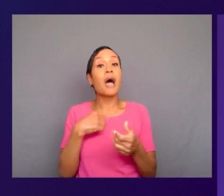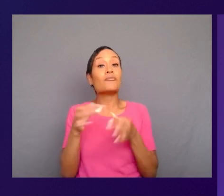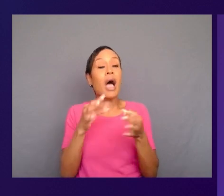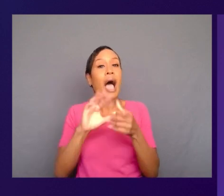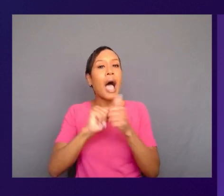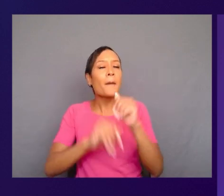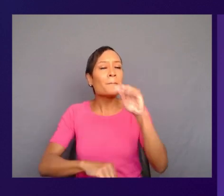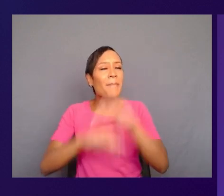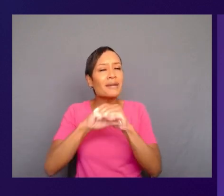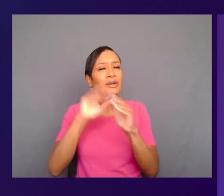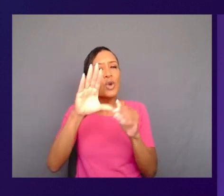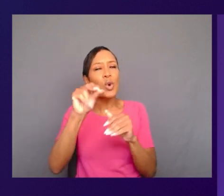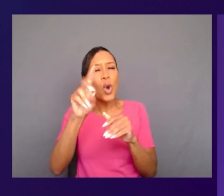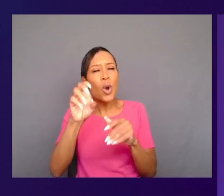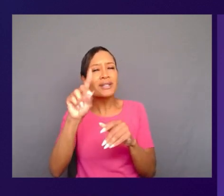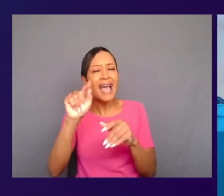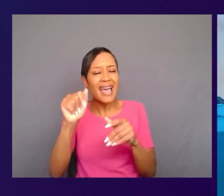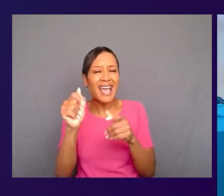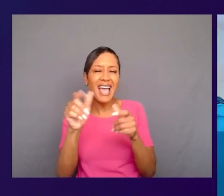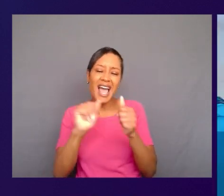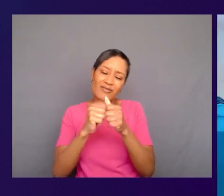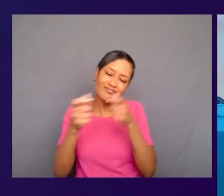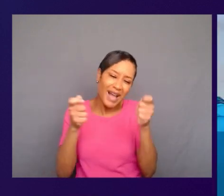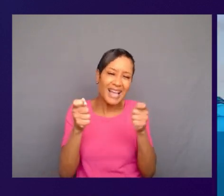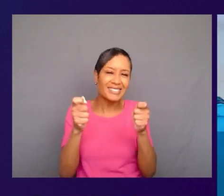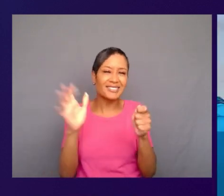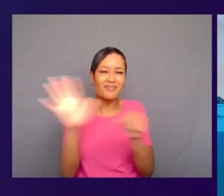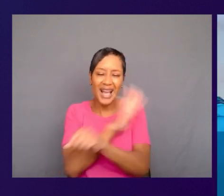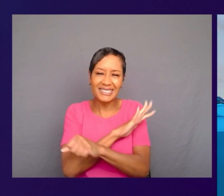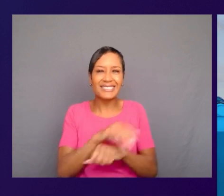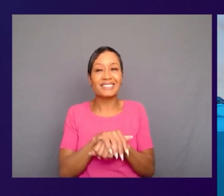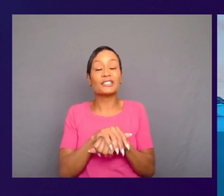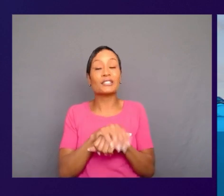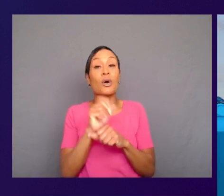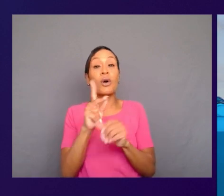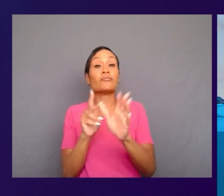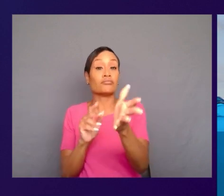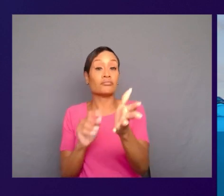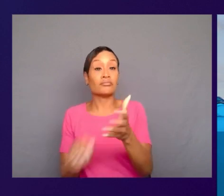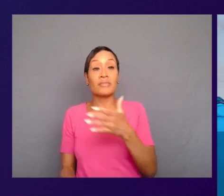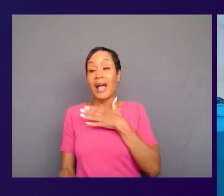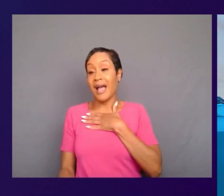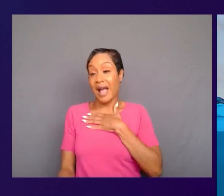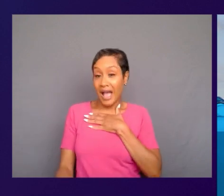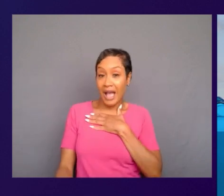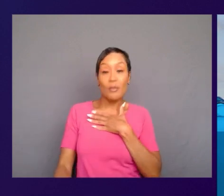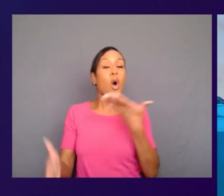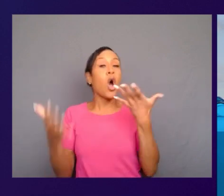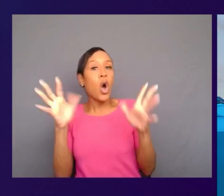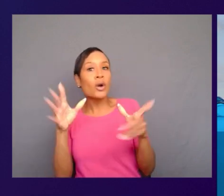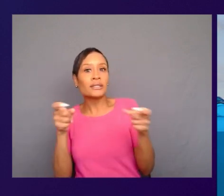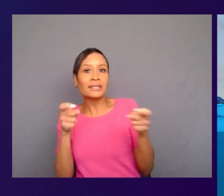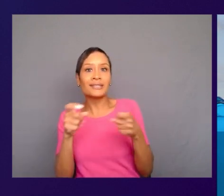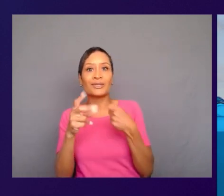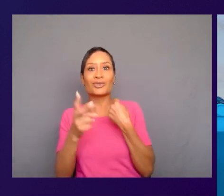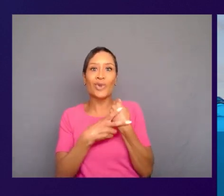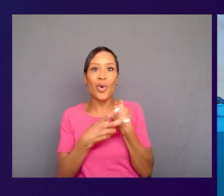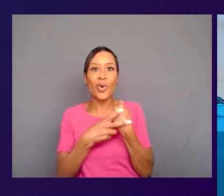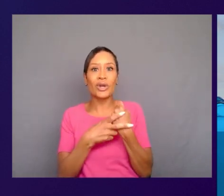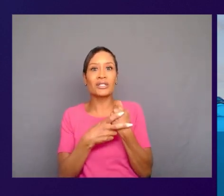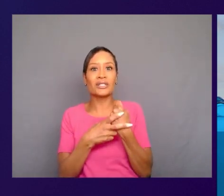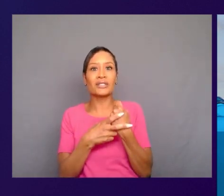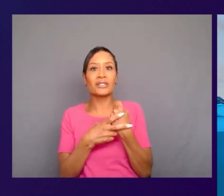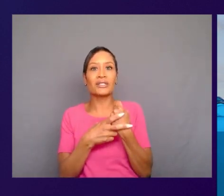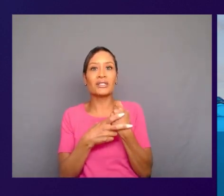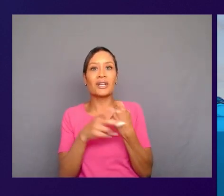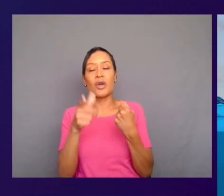data with Amazon S3 Glacier. Now, as someone who's already dealing with storage, you may have realized that there's